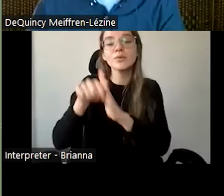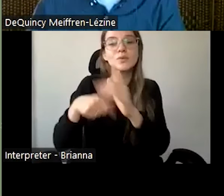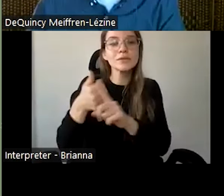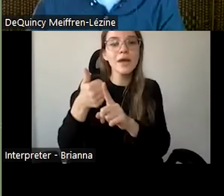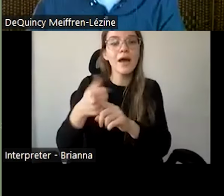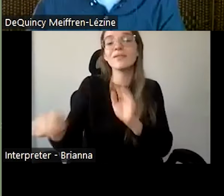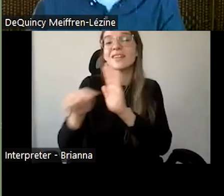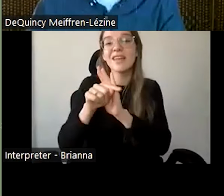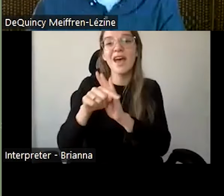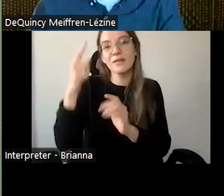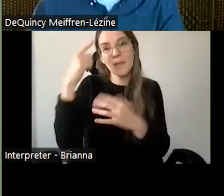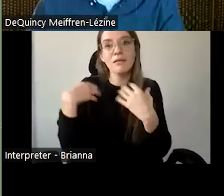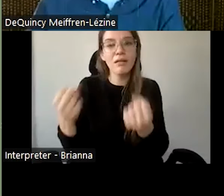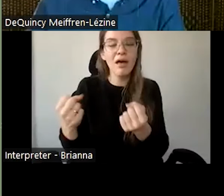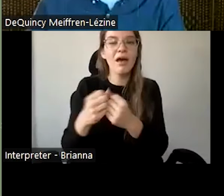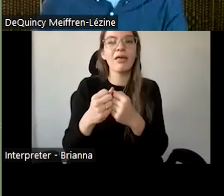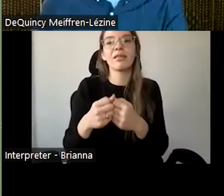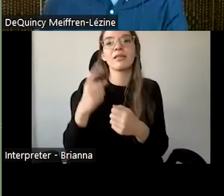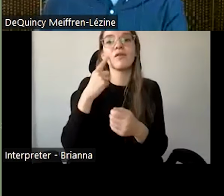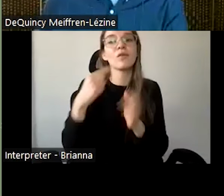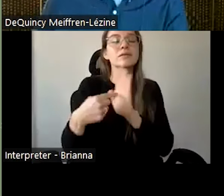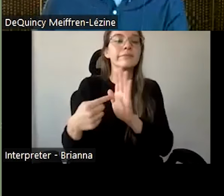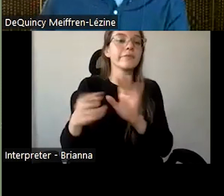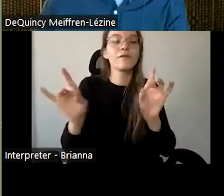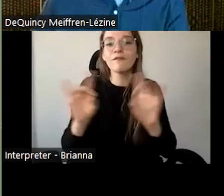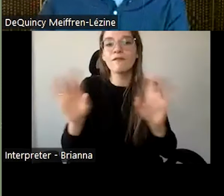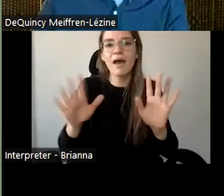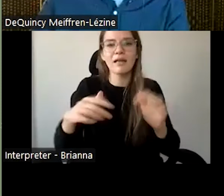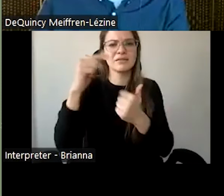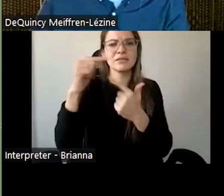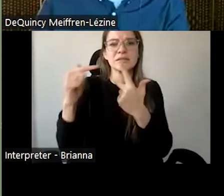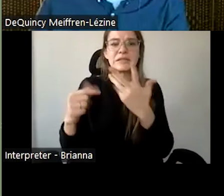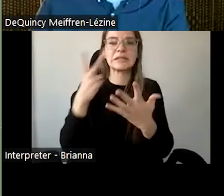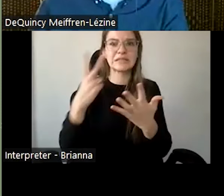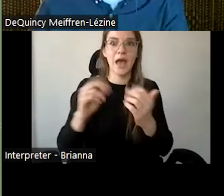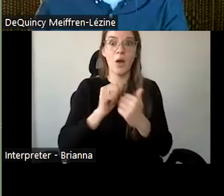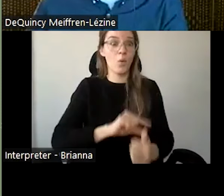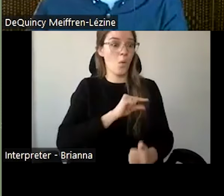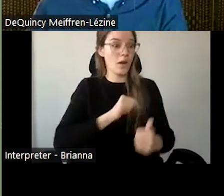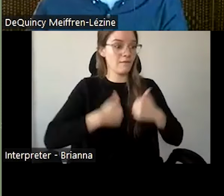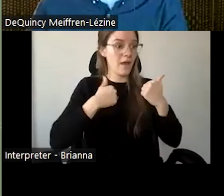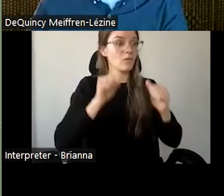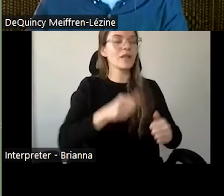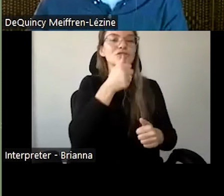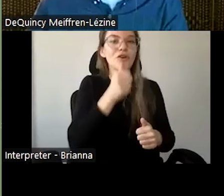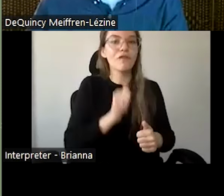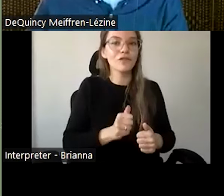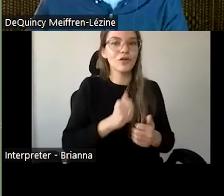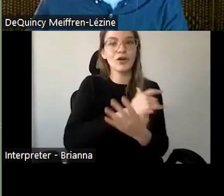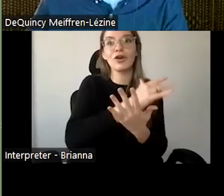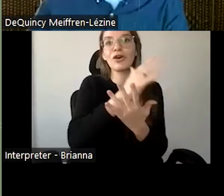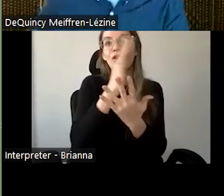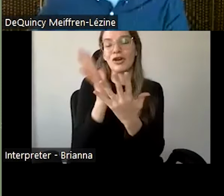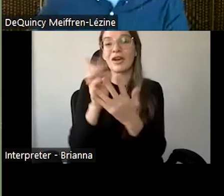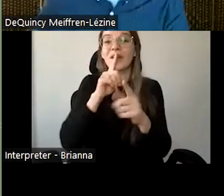mental health characteristics, including violence. So lots of possible ways that quality of life could suffer based on what